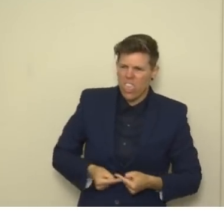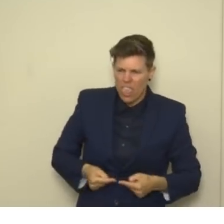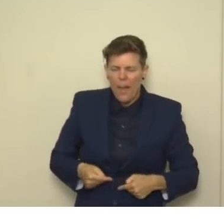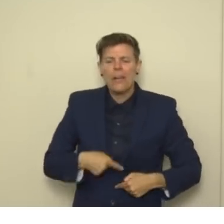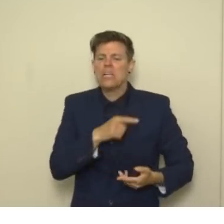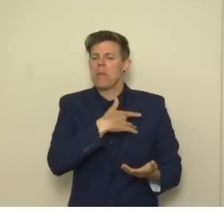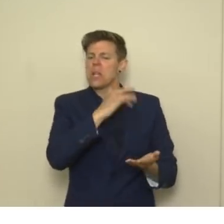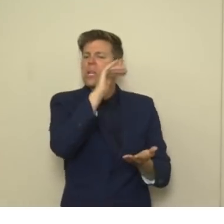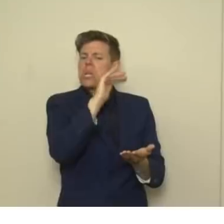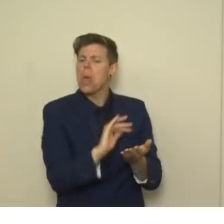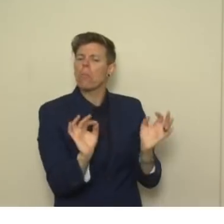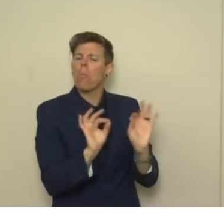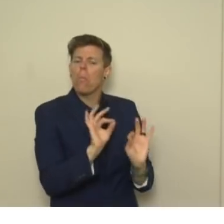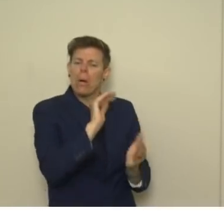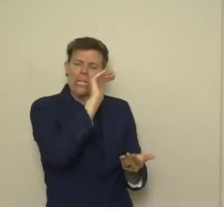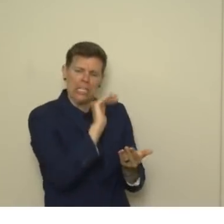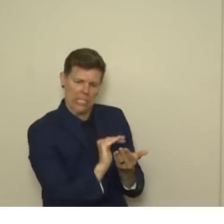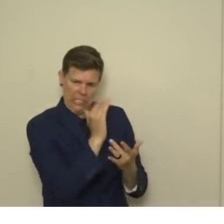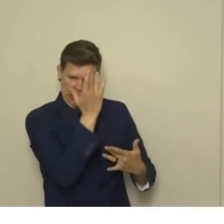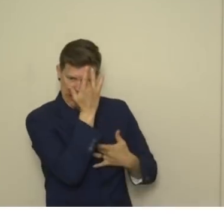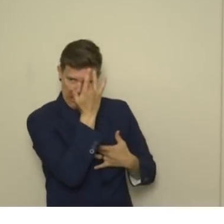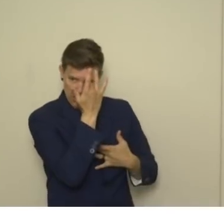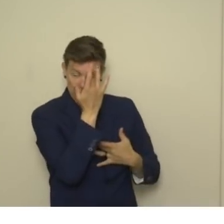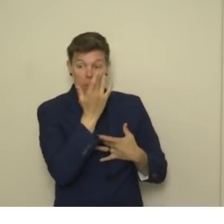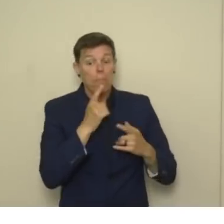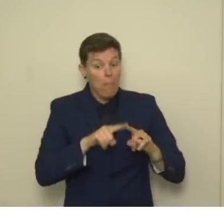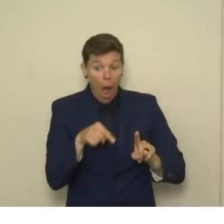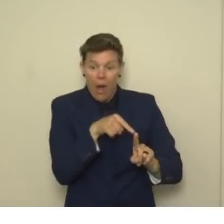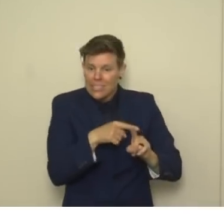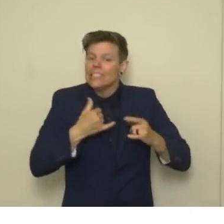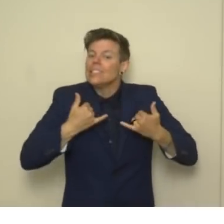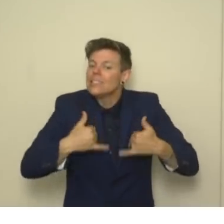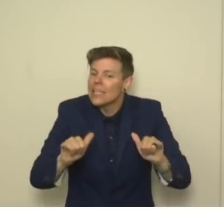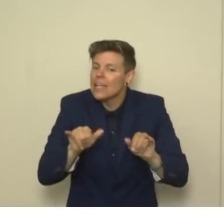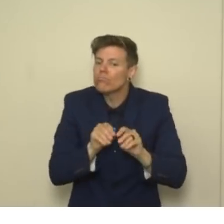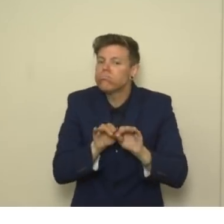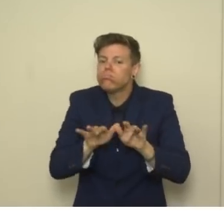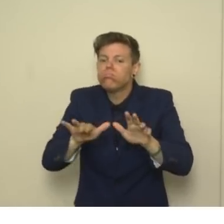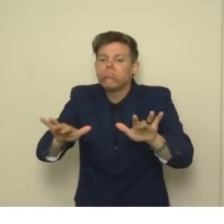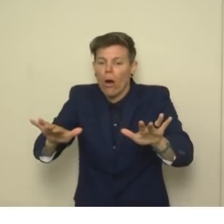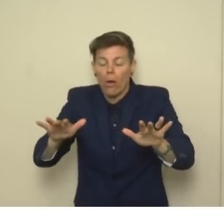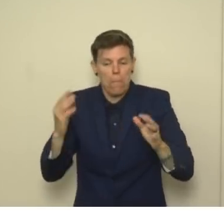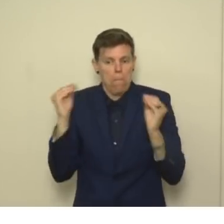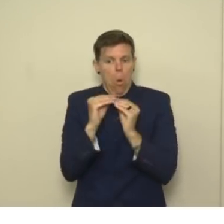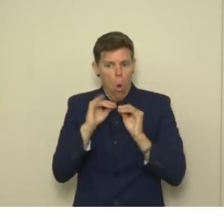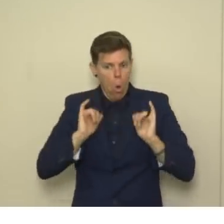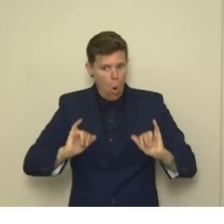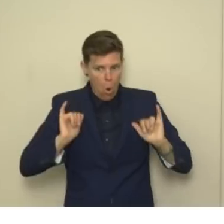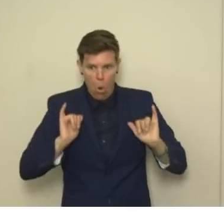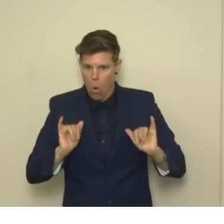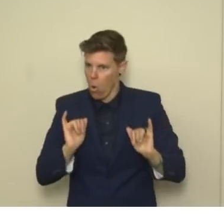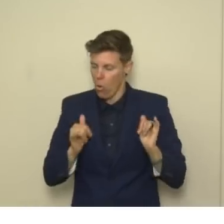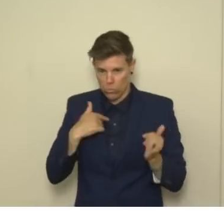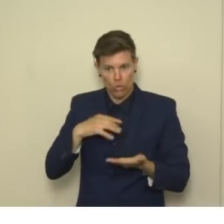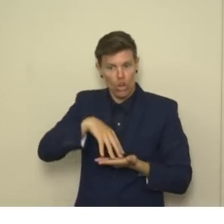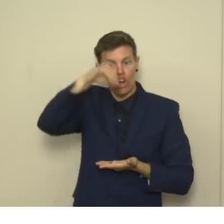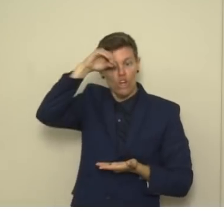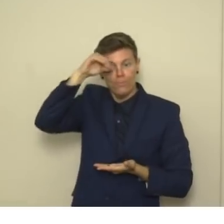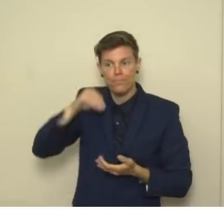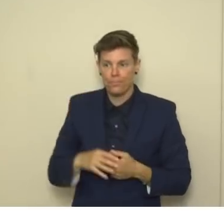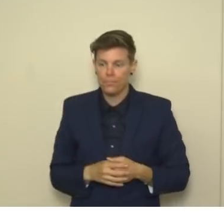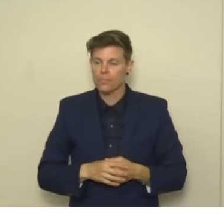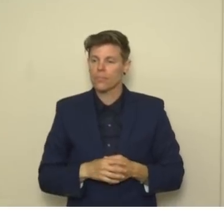to 19 age group is much higher. And the younger kids, less, it appears, you can see less cases, maybe